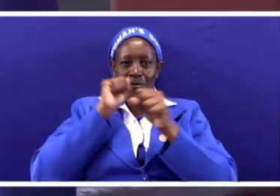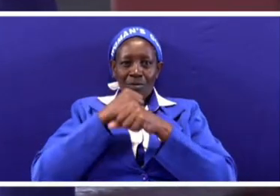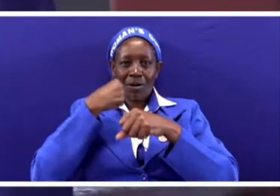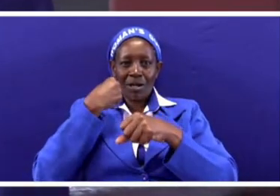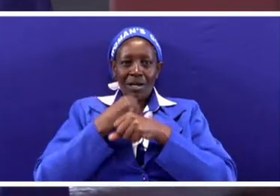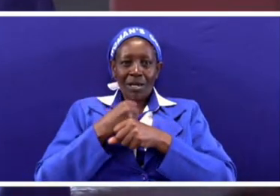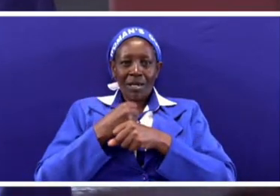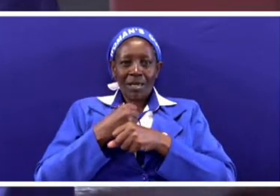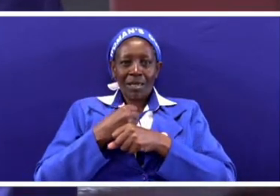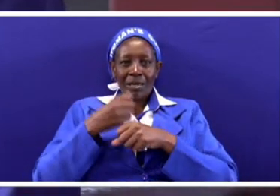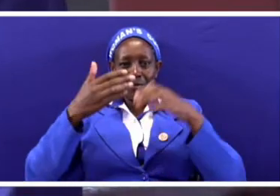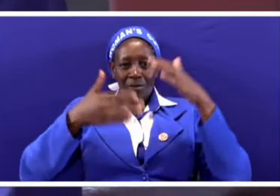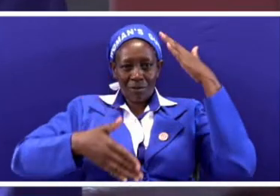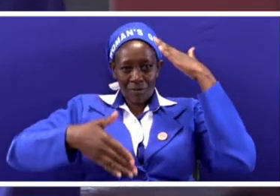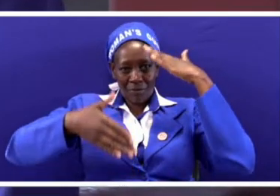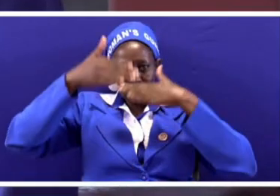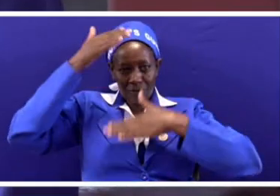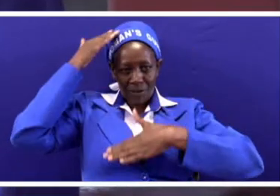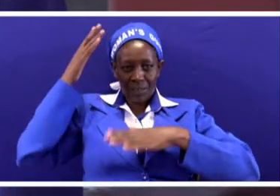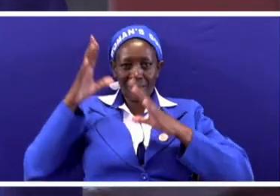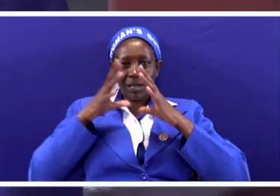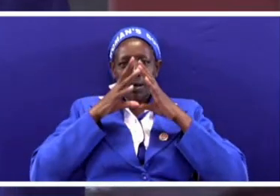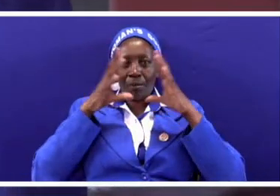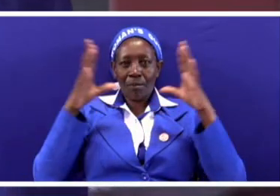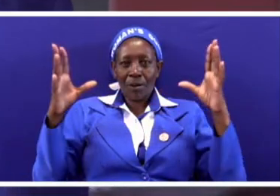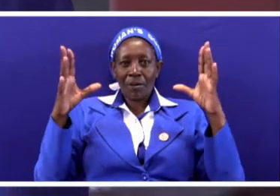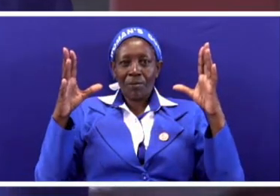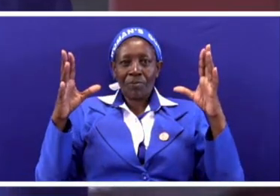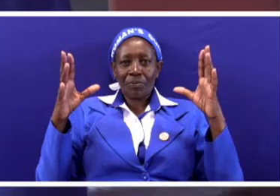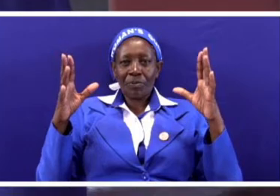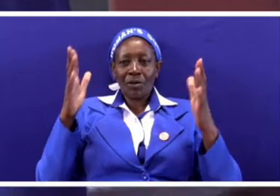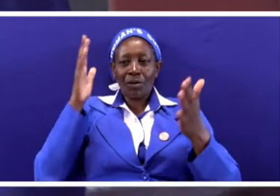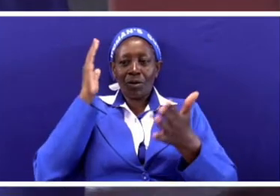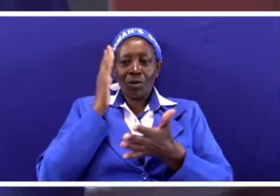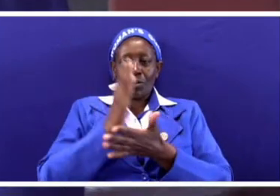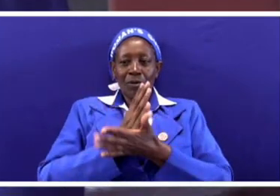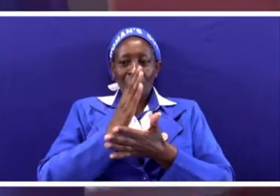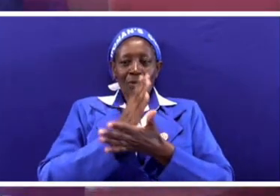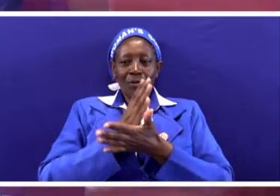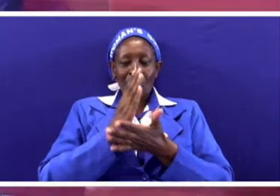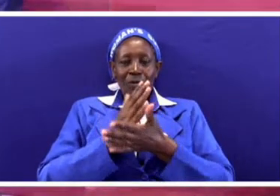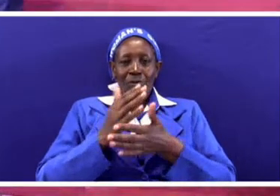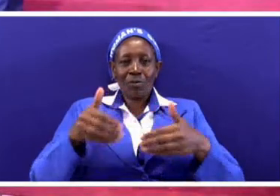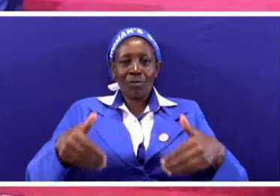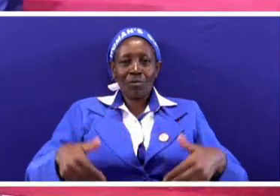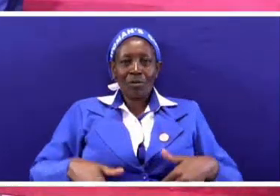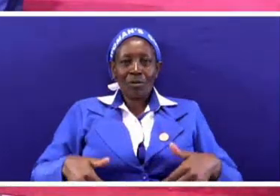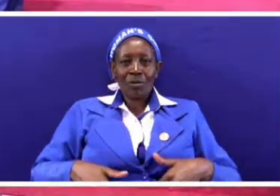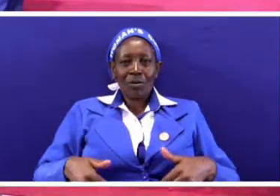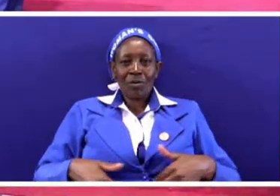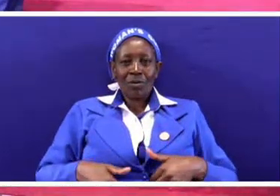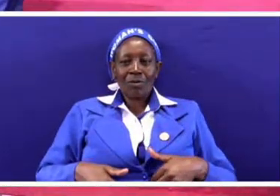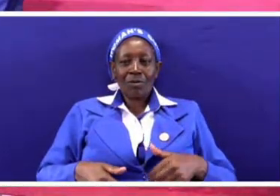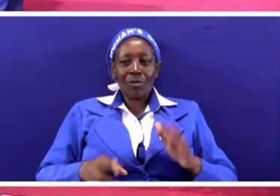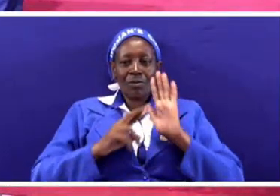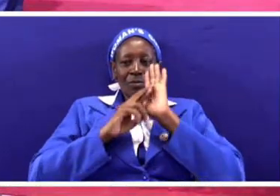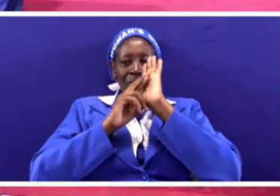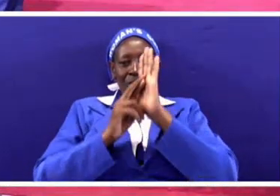great universities. And Lord, he is impacting on young people. We want, Lord, to present him to you,